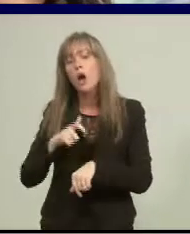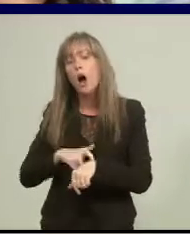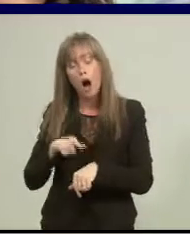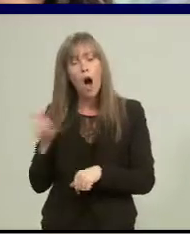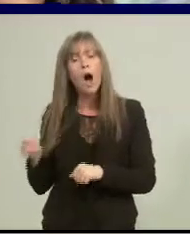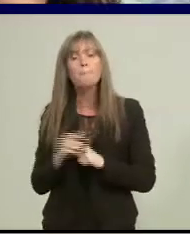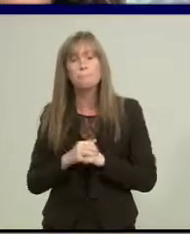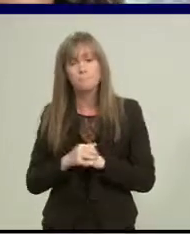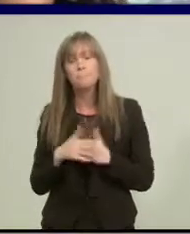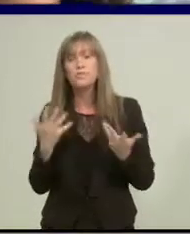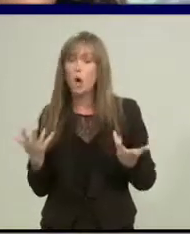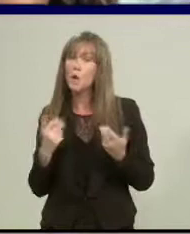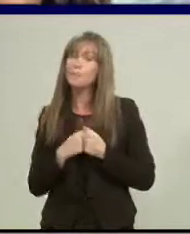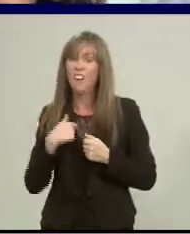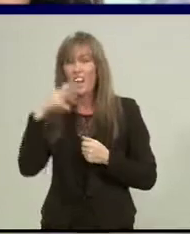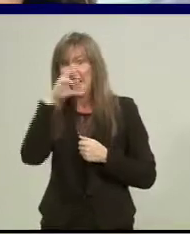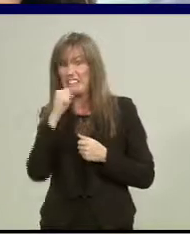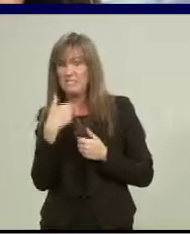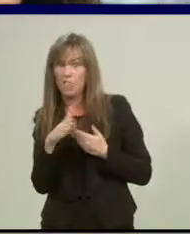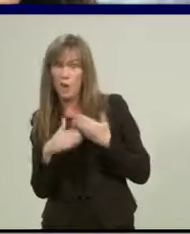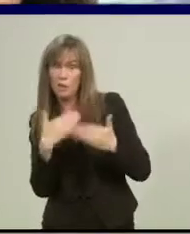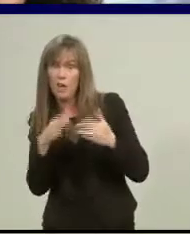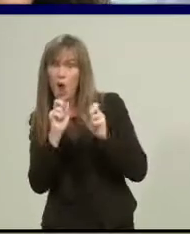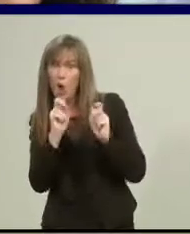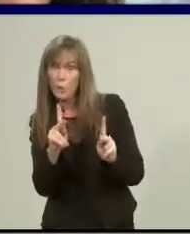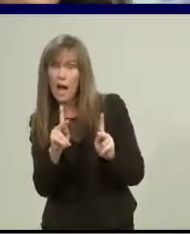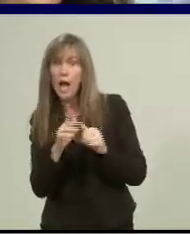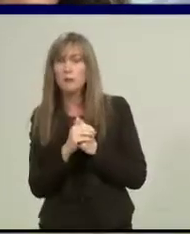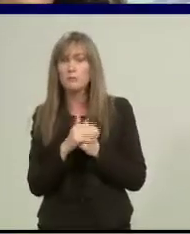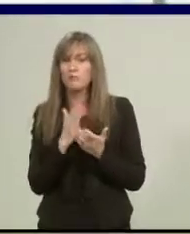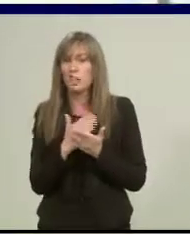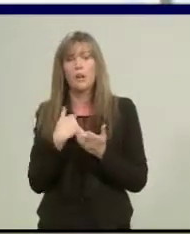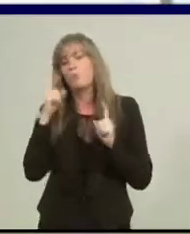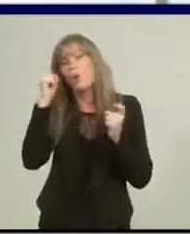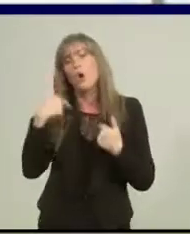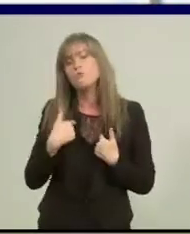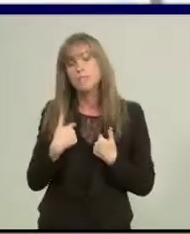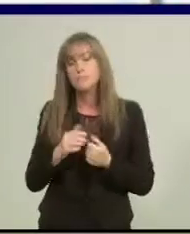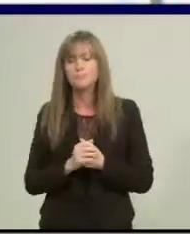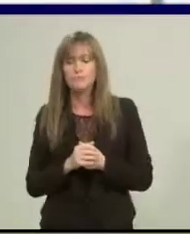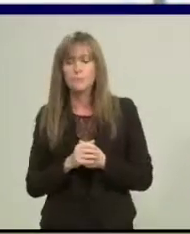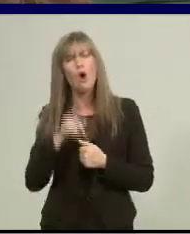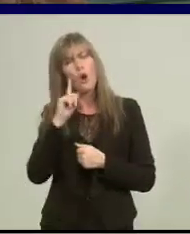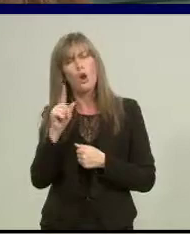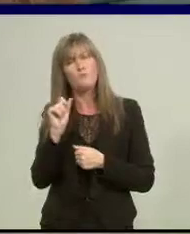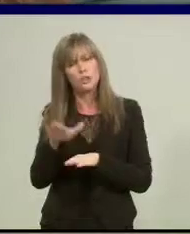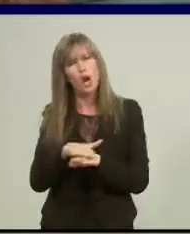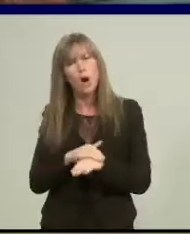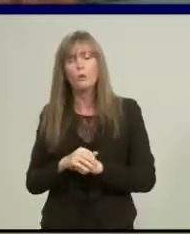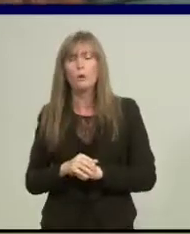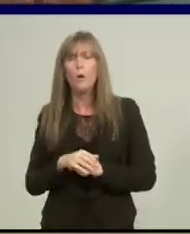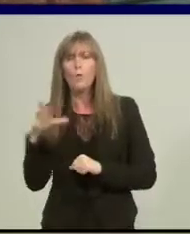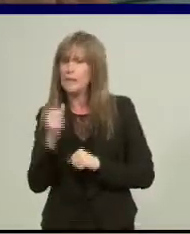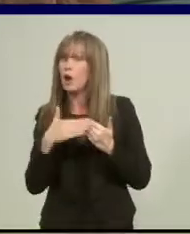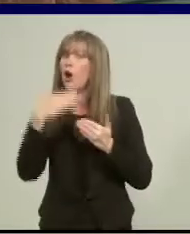so I guess it's going okay, but I'm not really worried. Oh, it's a little bit slow. It's taken a